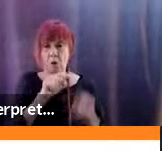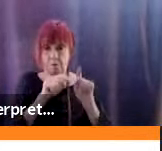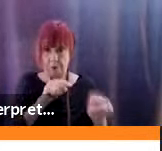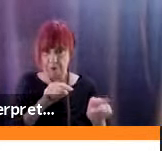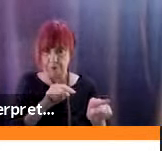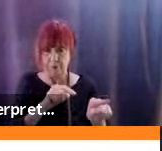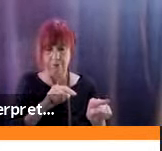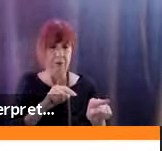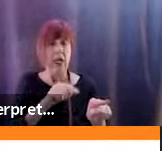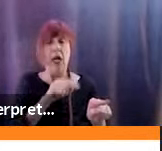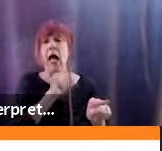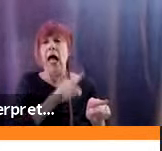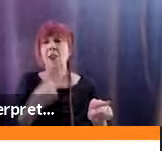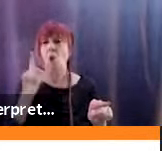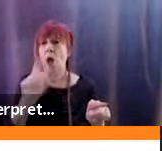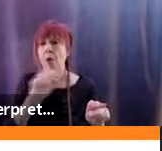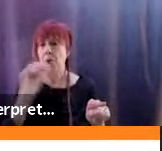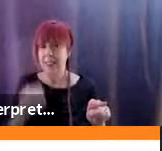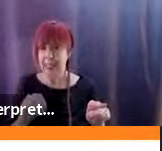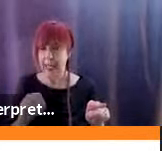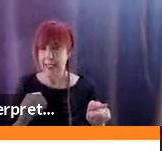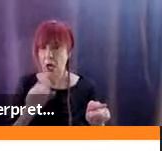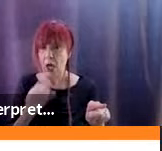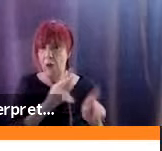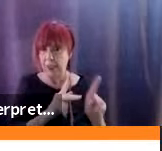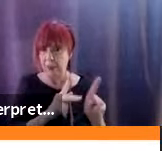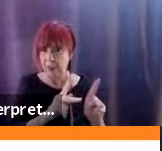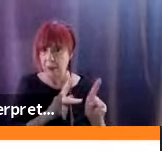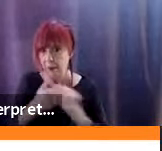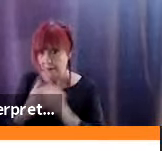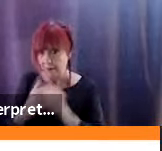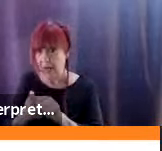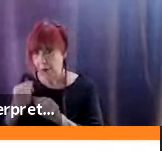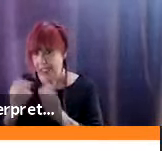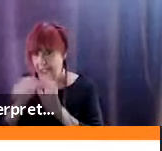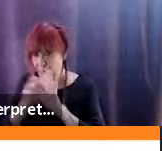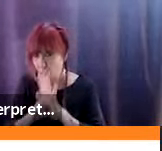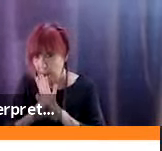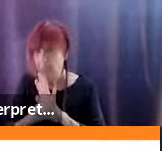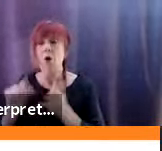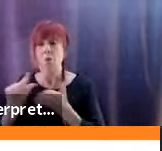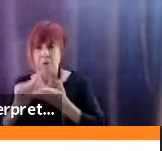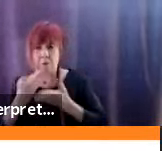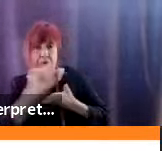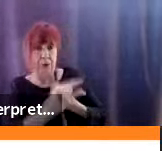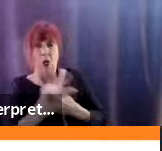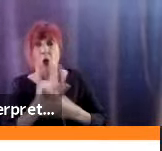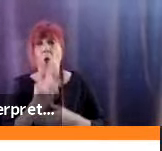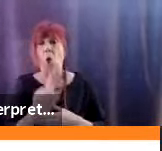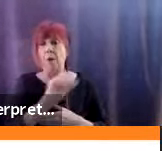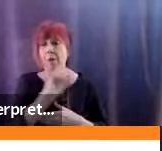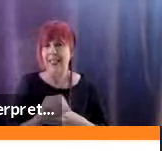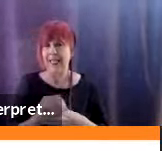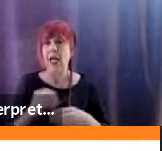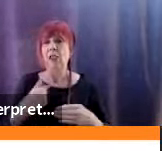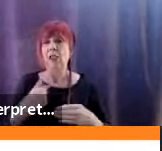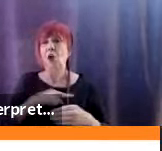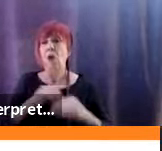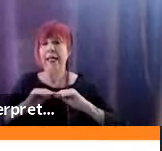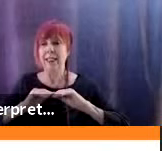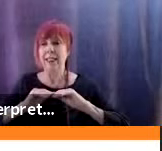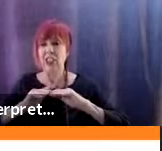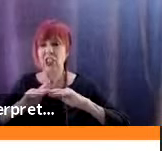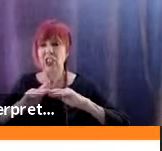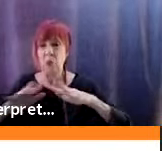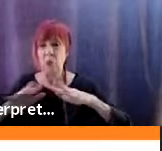based on this formula, they will get 1% of that 80% pool of the vaccine. So we just spread it evenly. And I call